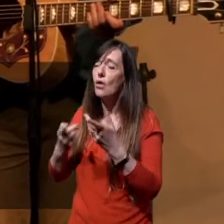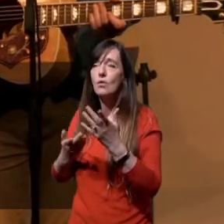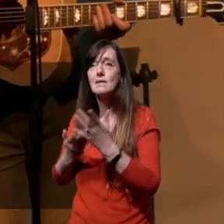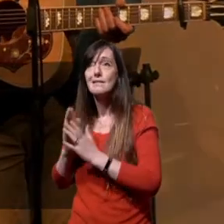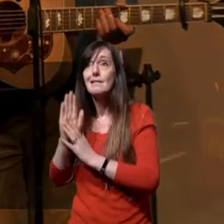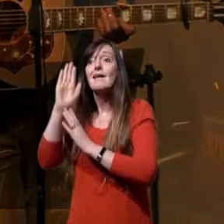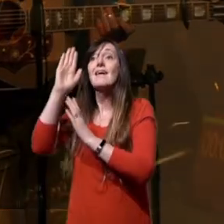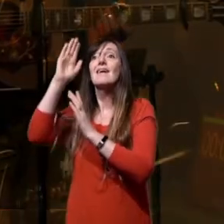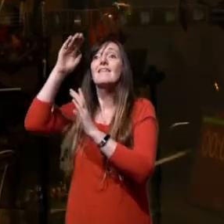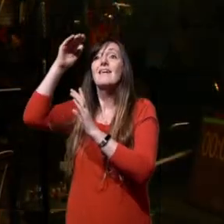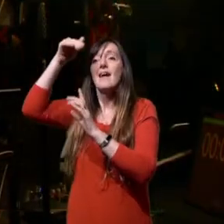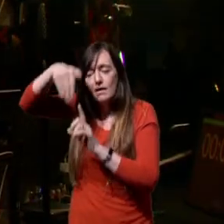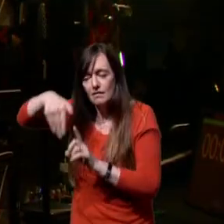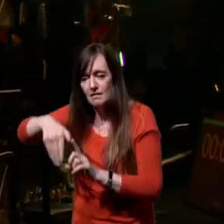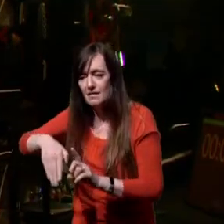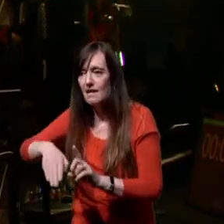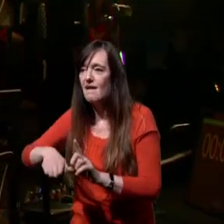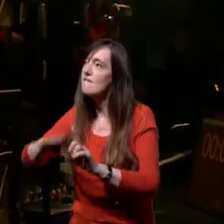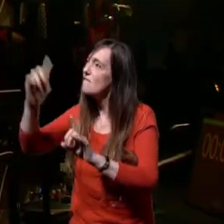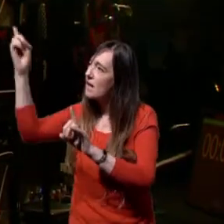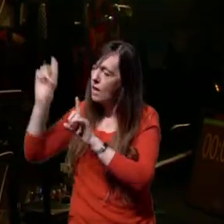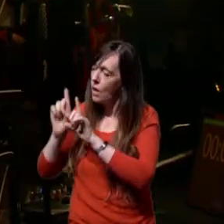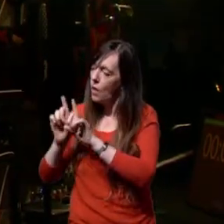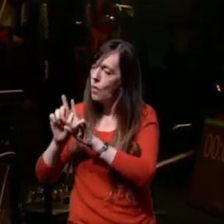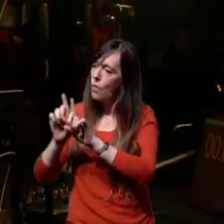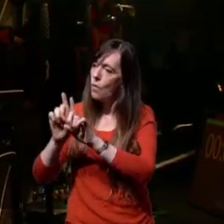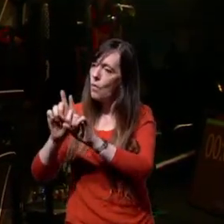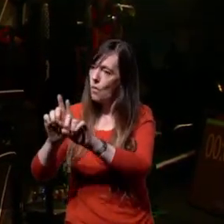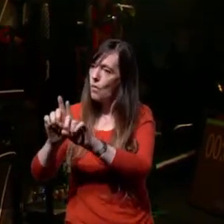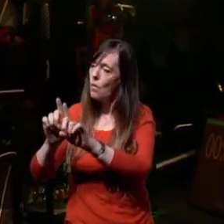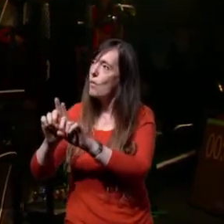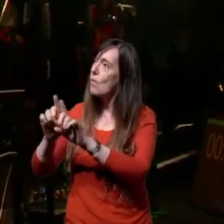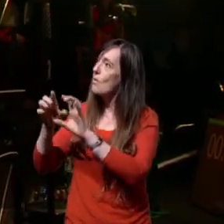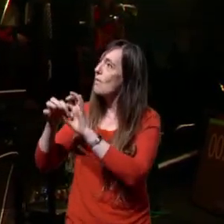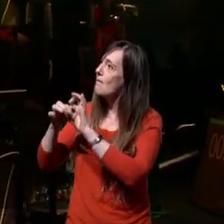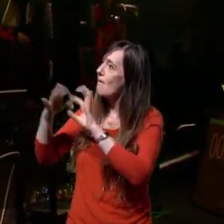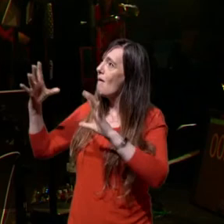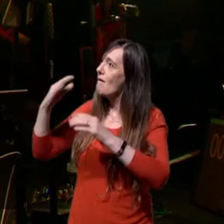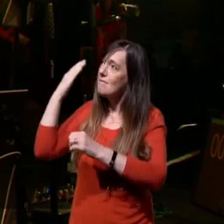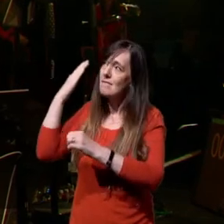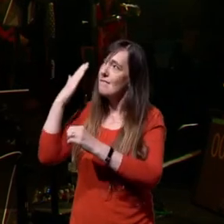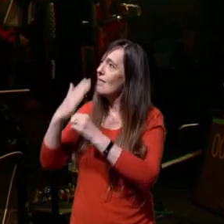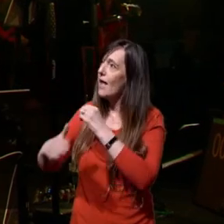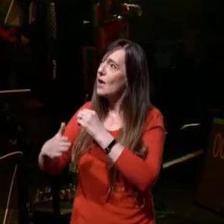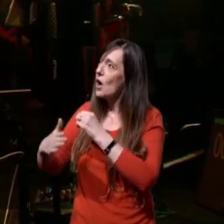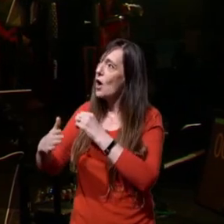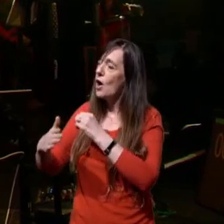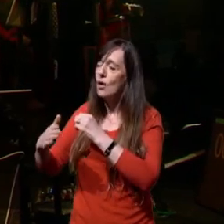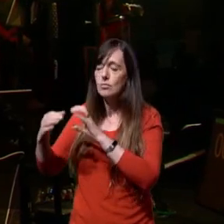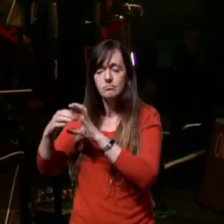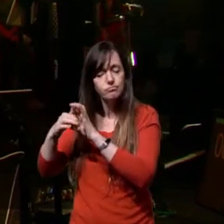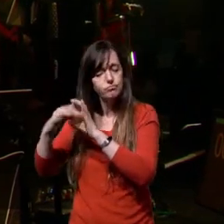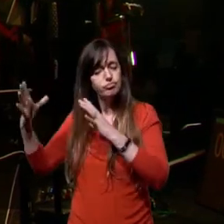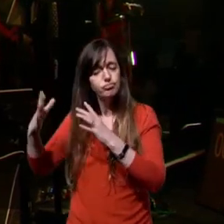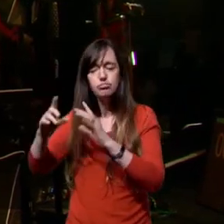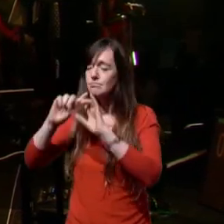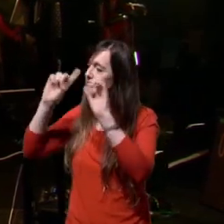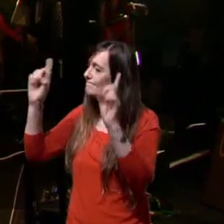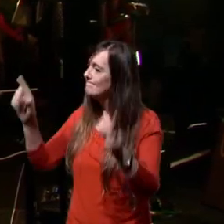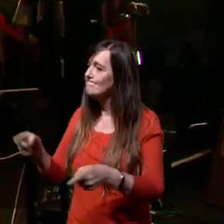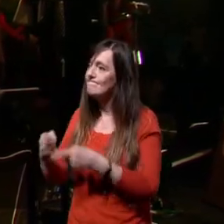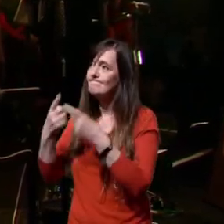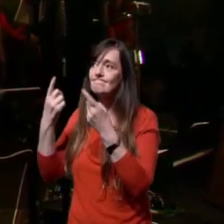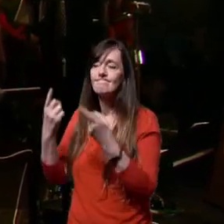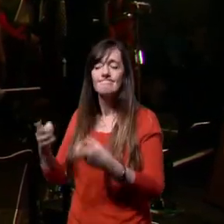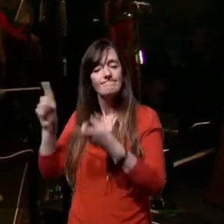go, every high, every low. Oh no, you never let go, Lord, you